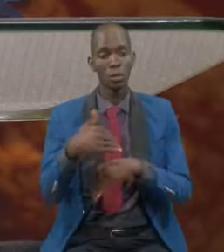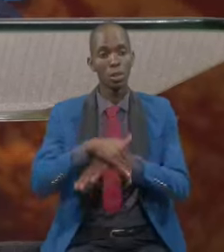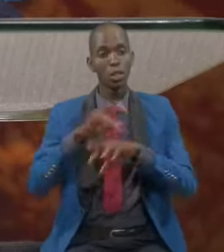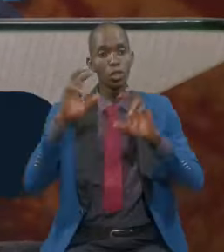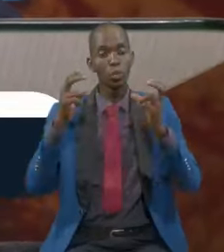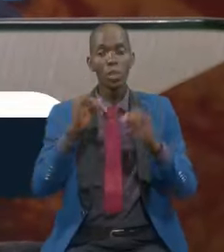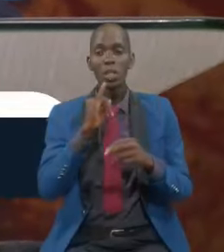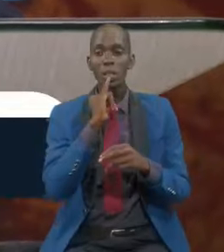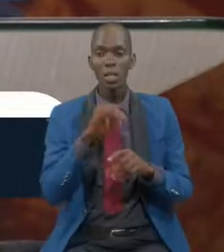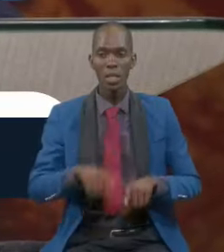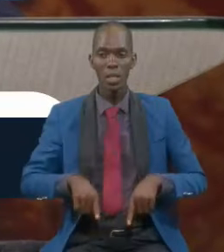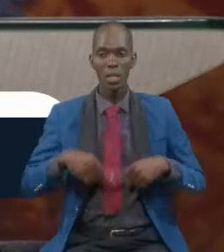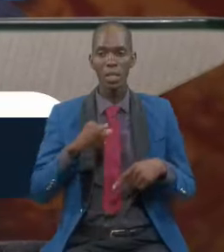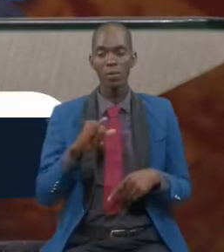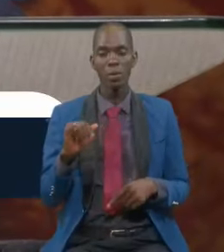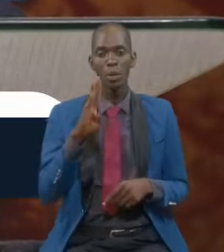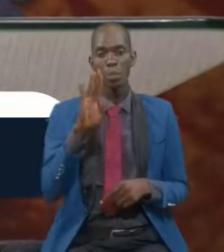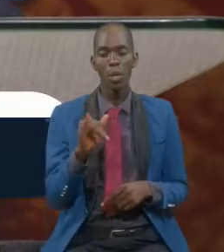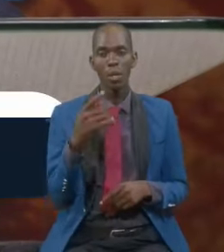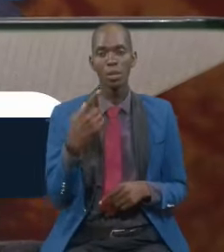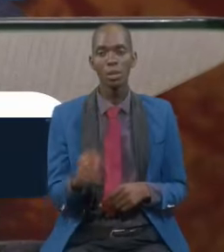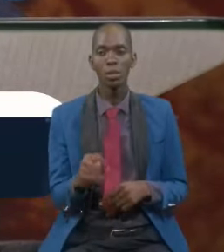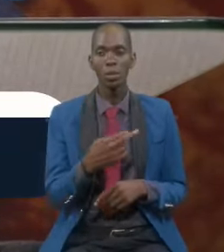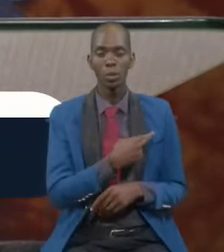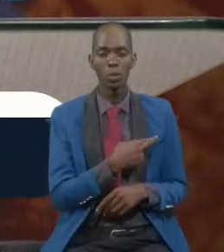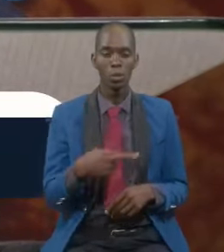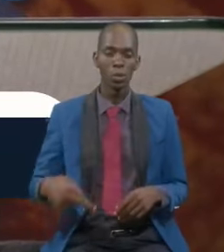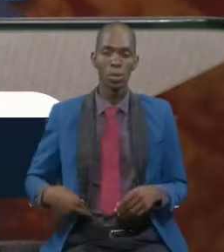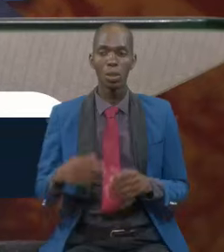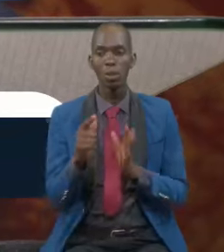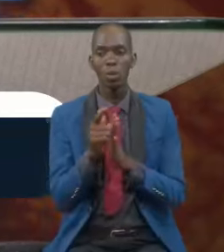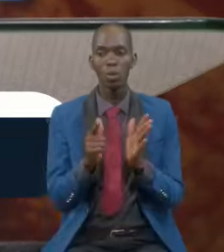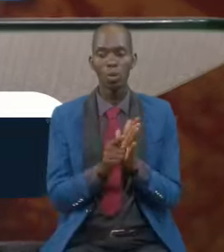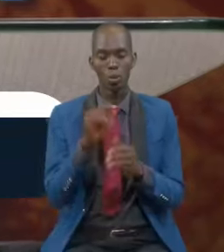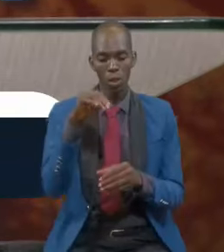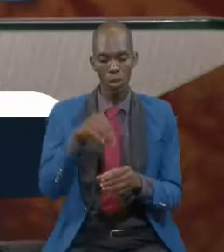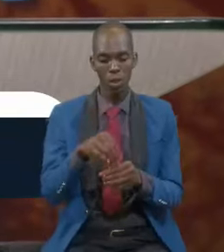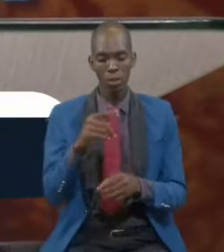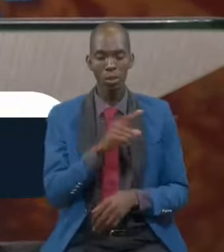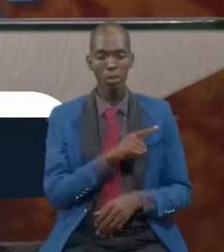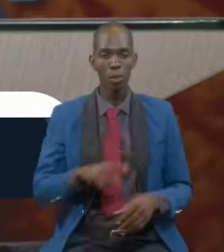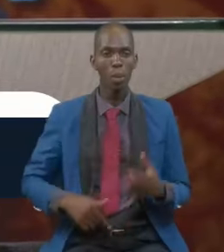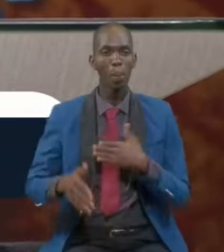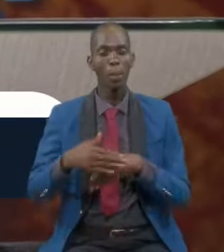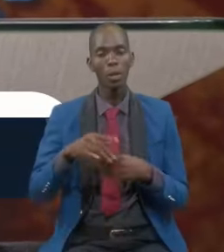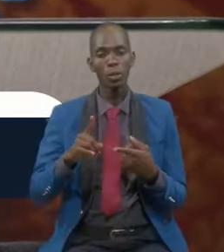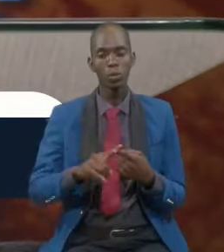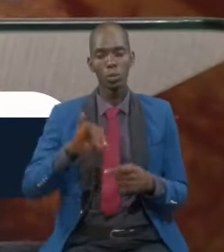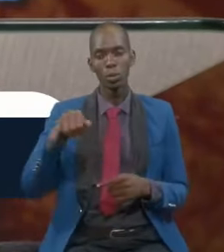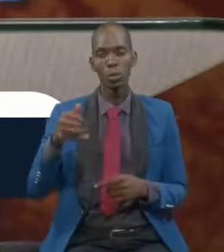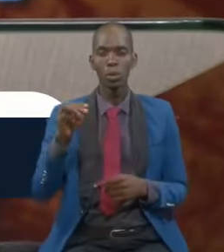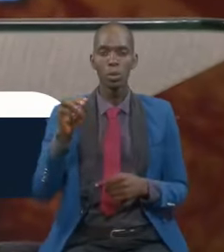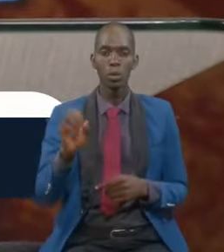living by the royal law in the Lord. Come back to verse 1. In verse 1